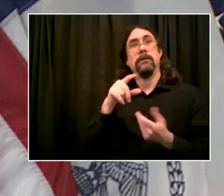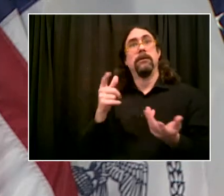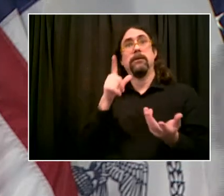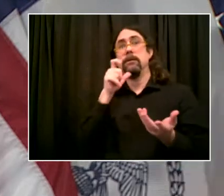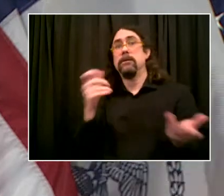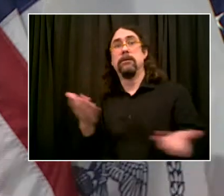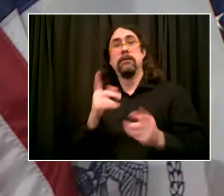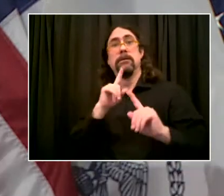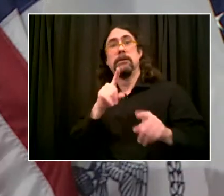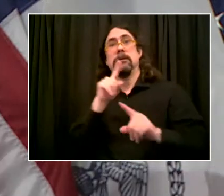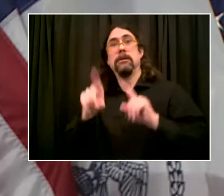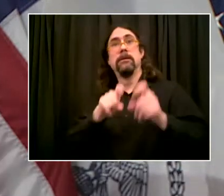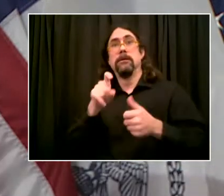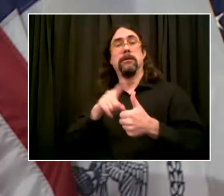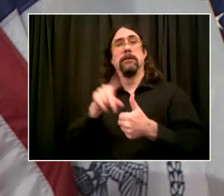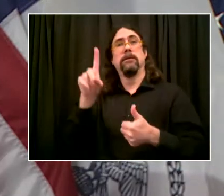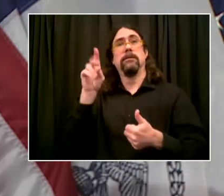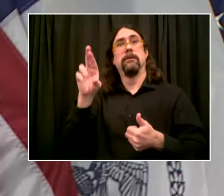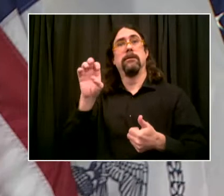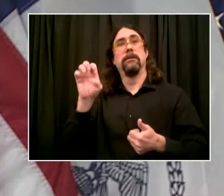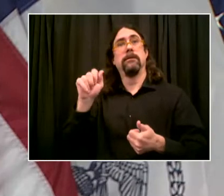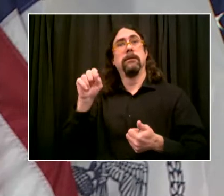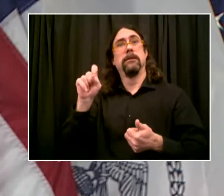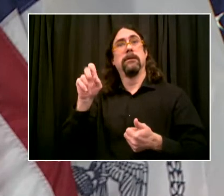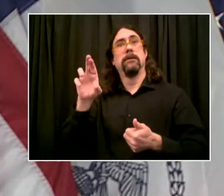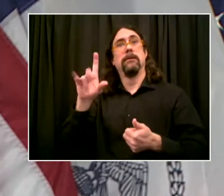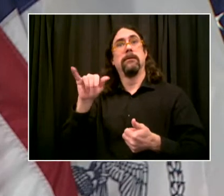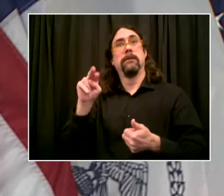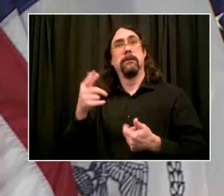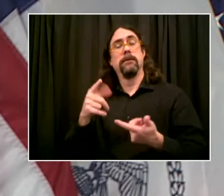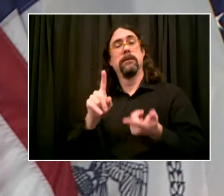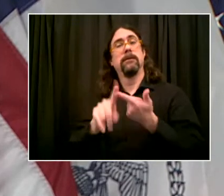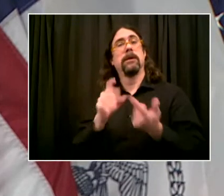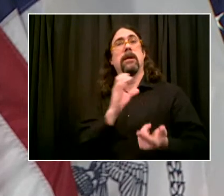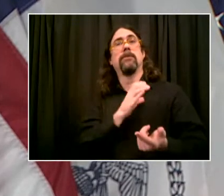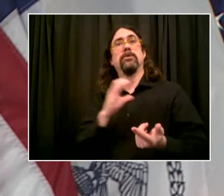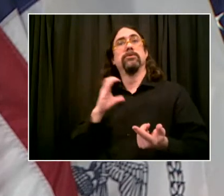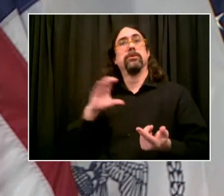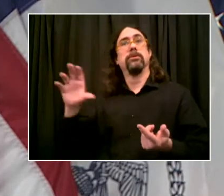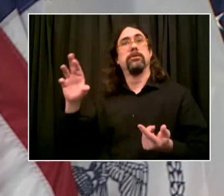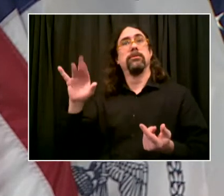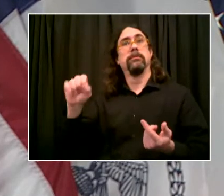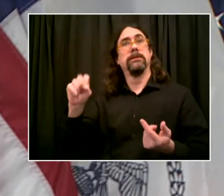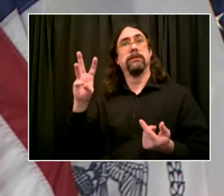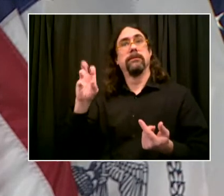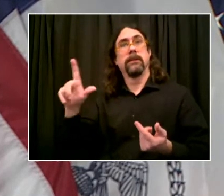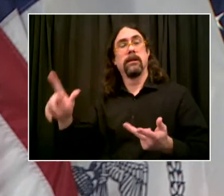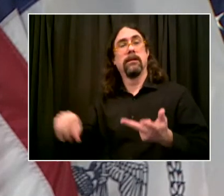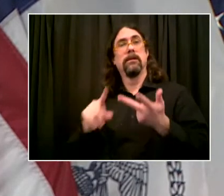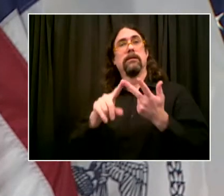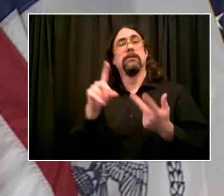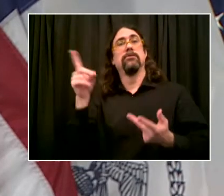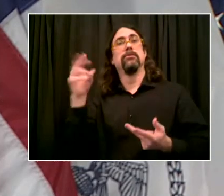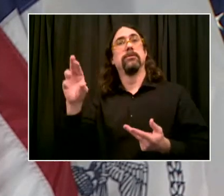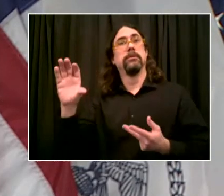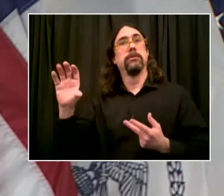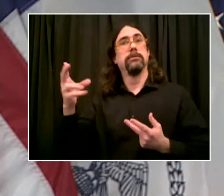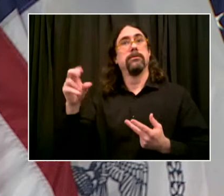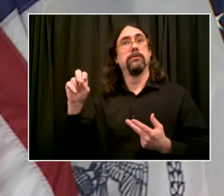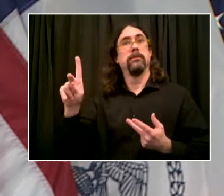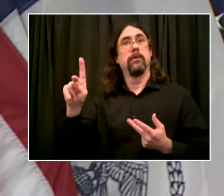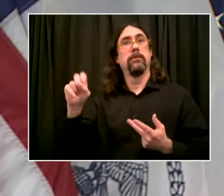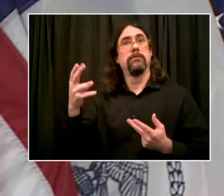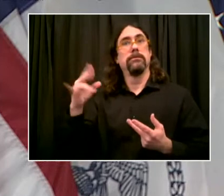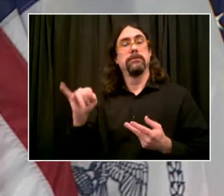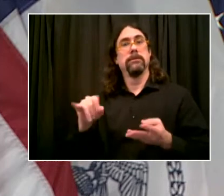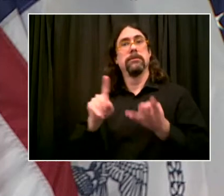Inclusion, Sadia Sherman, Health Commissioner Dr. Dave Chachi, Sanitation Commissioner Edward Grayson, Health and Hospital CEO Dr.